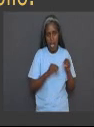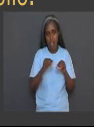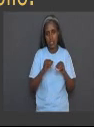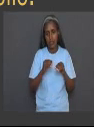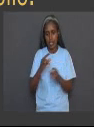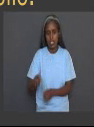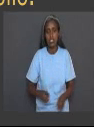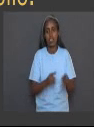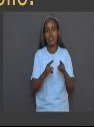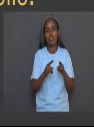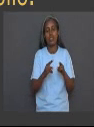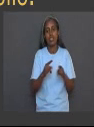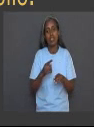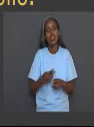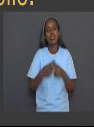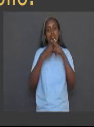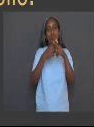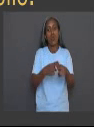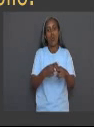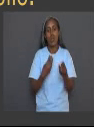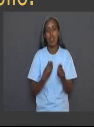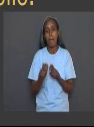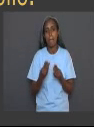is called market timing.